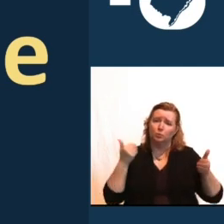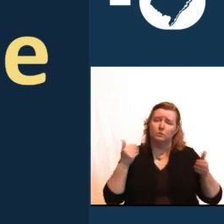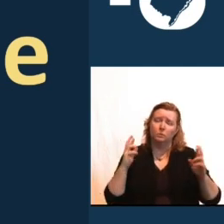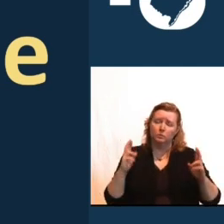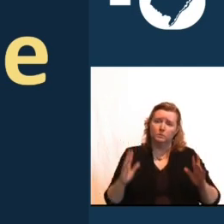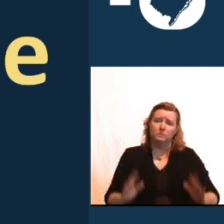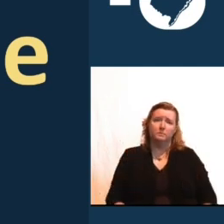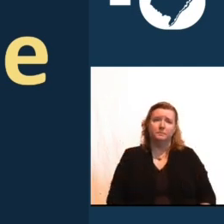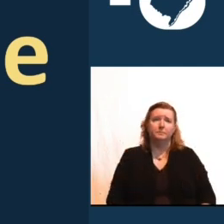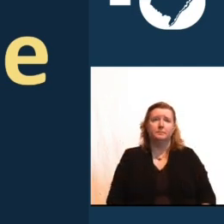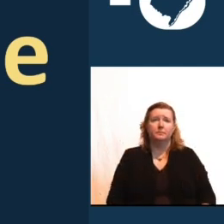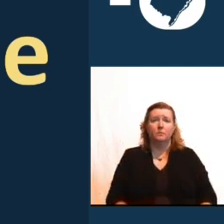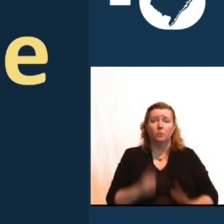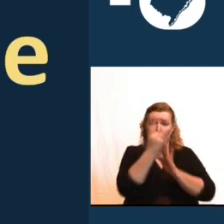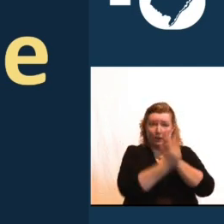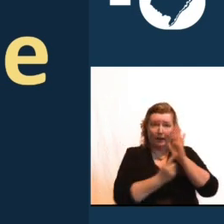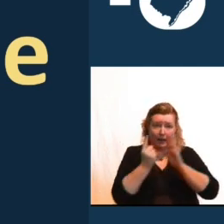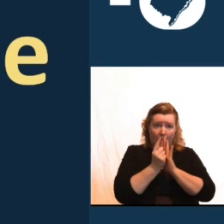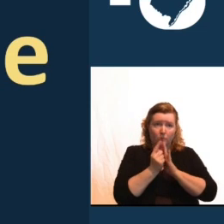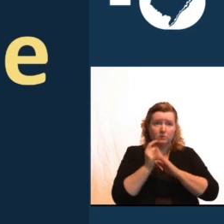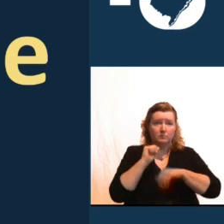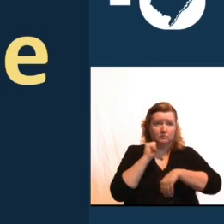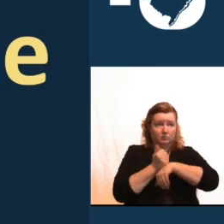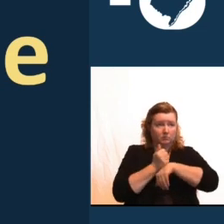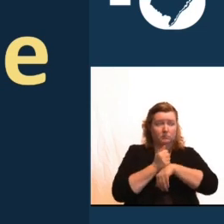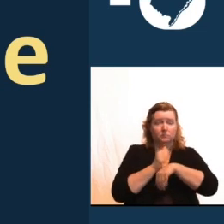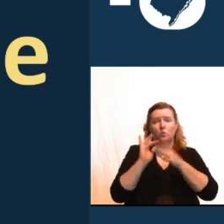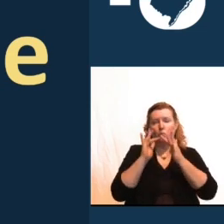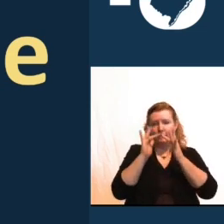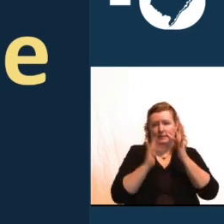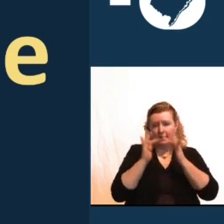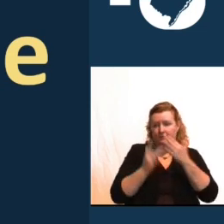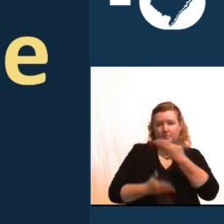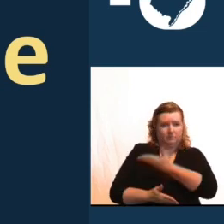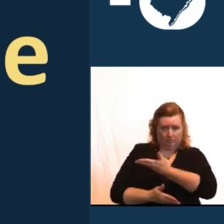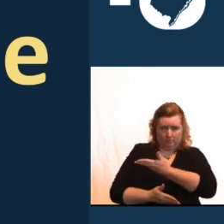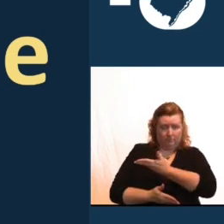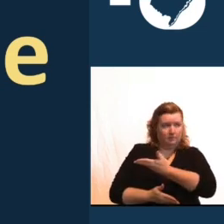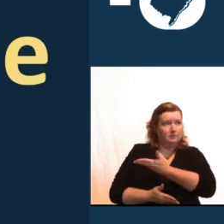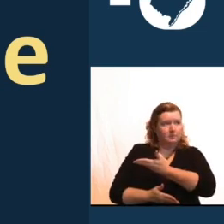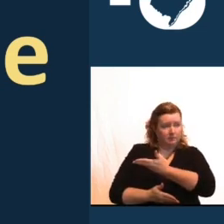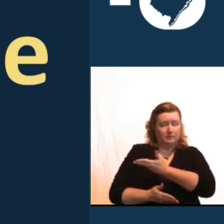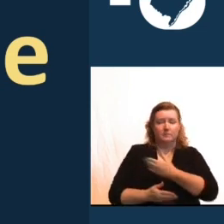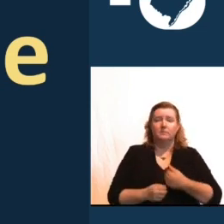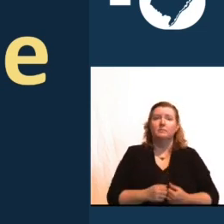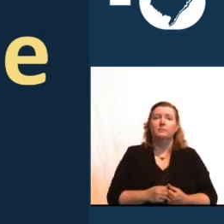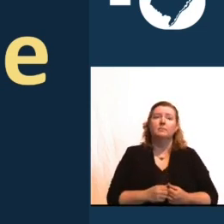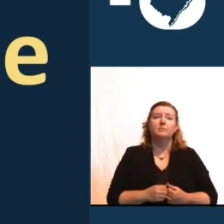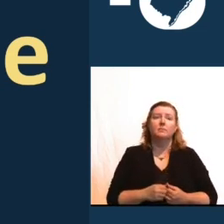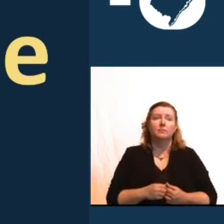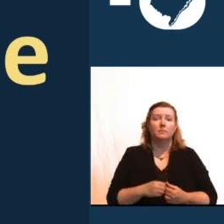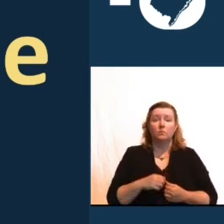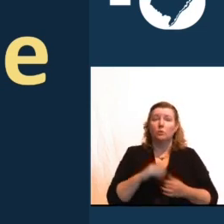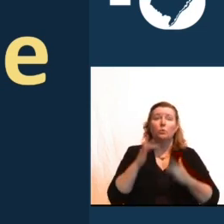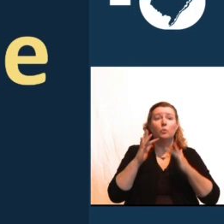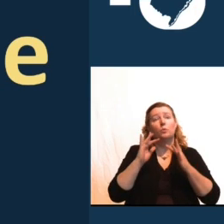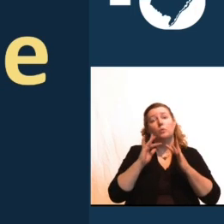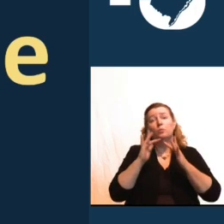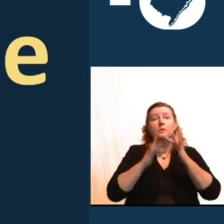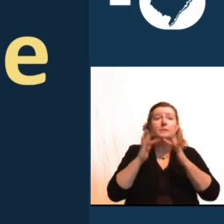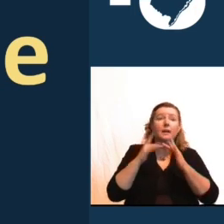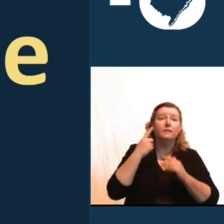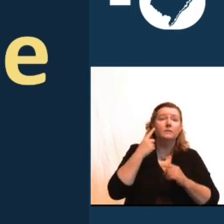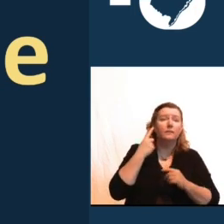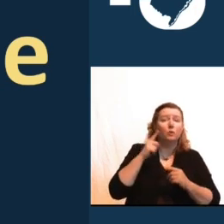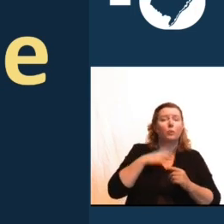nj.gov/Ukraine, and the First Lady and many others will be populating this website with